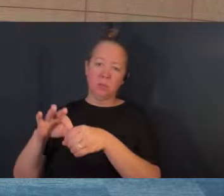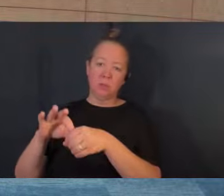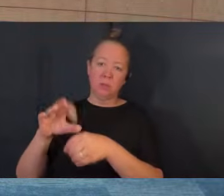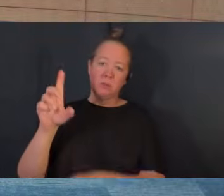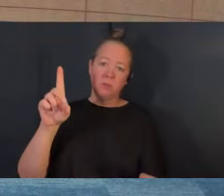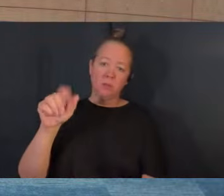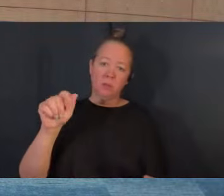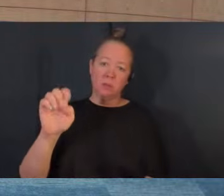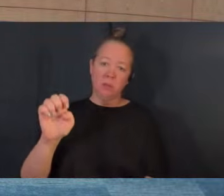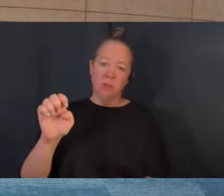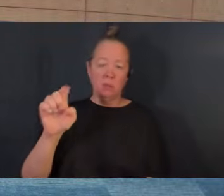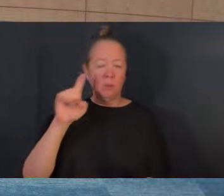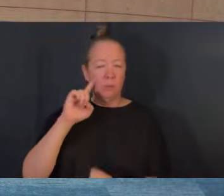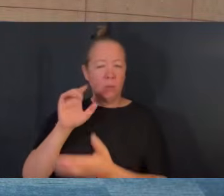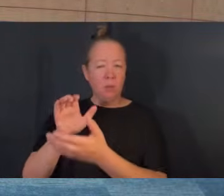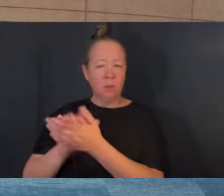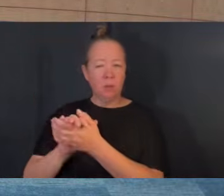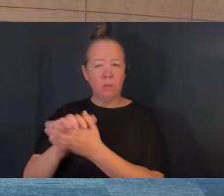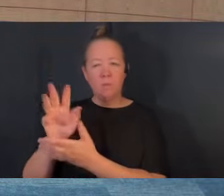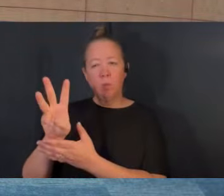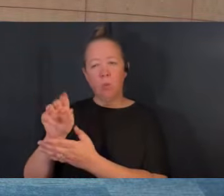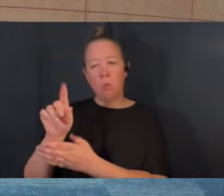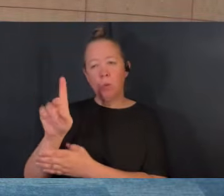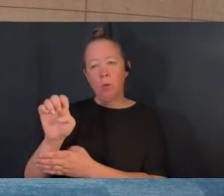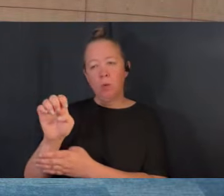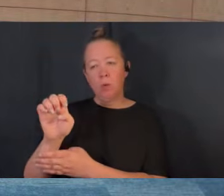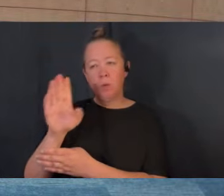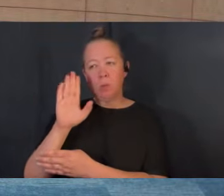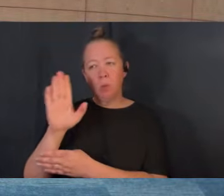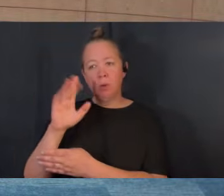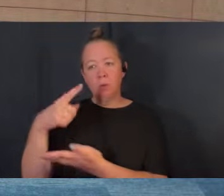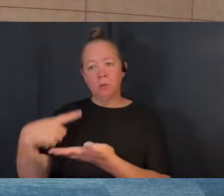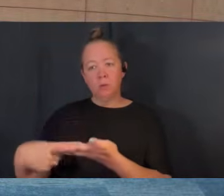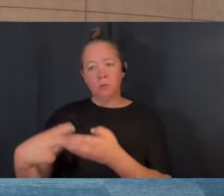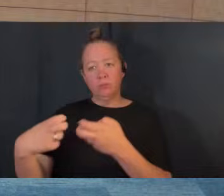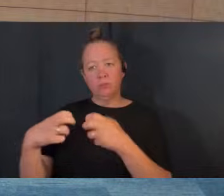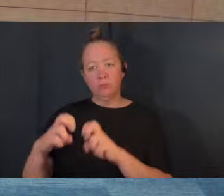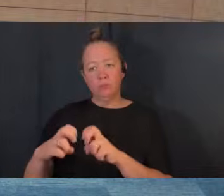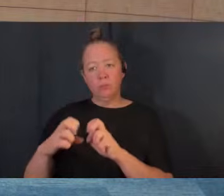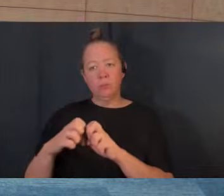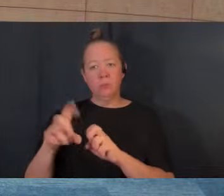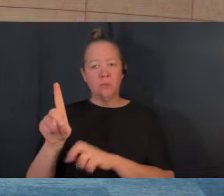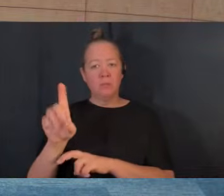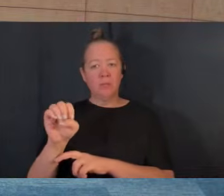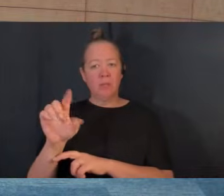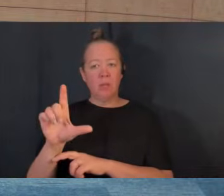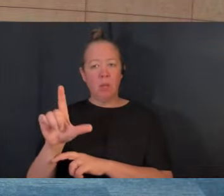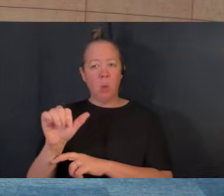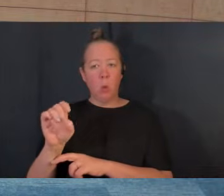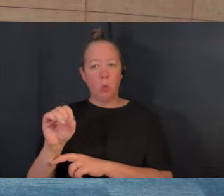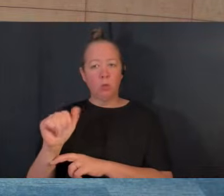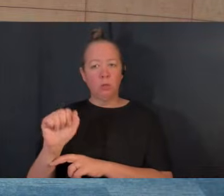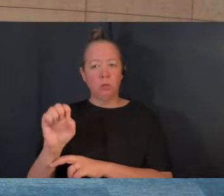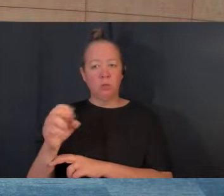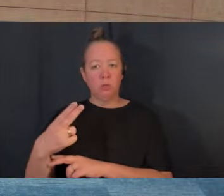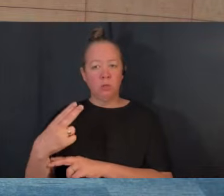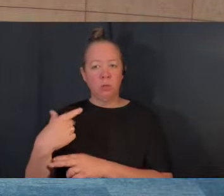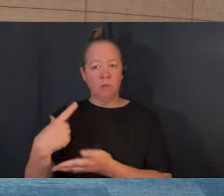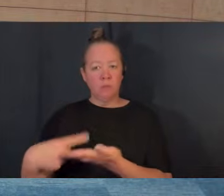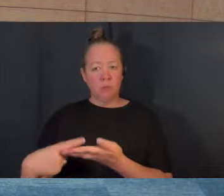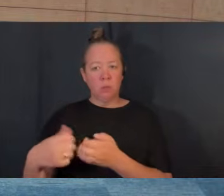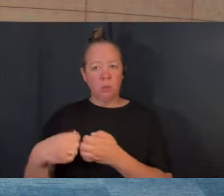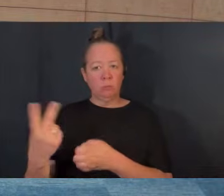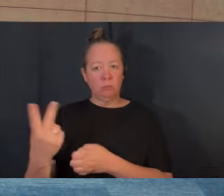Wade is going to get with Mr. Deloach and have a discussion with him in the